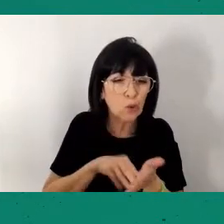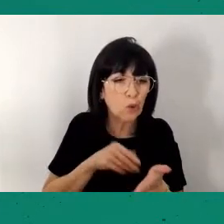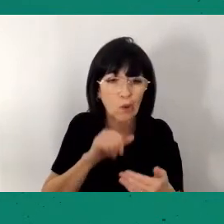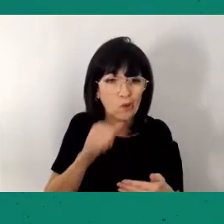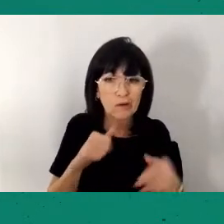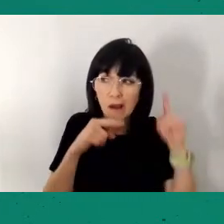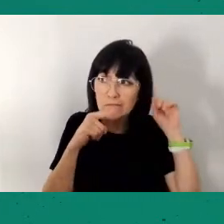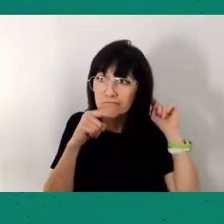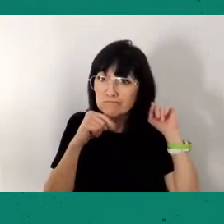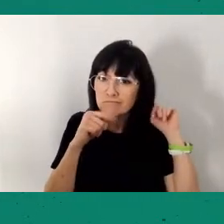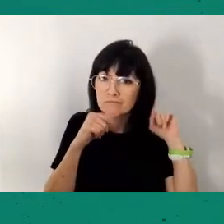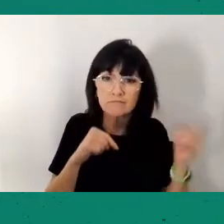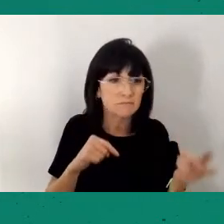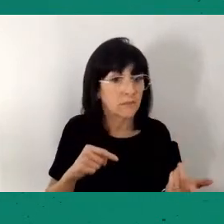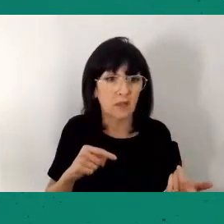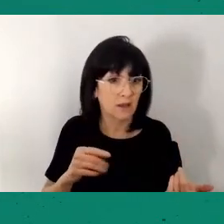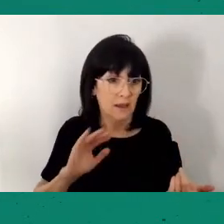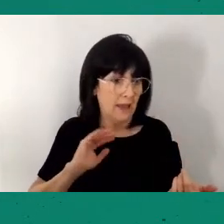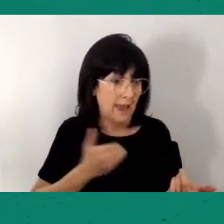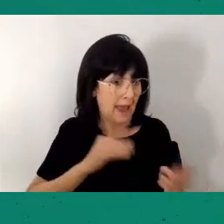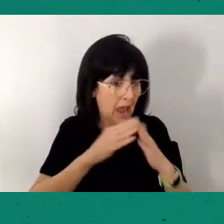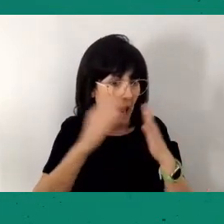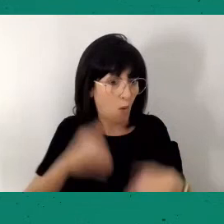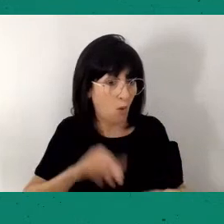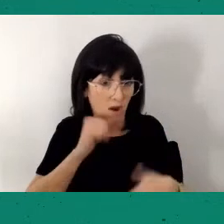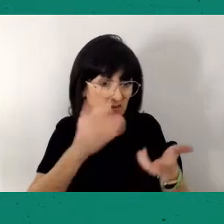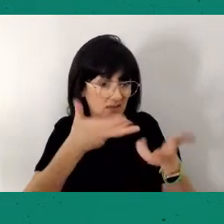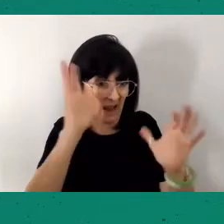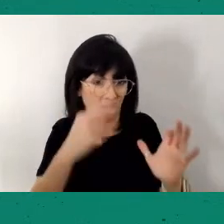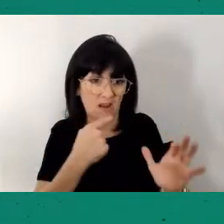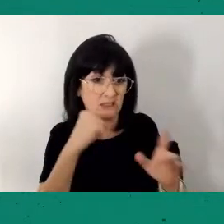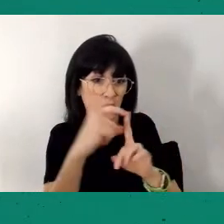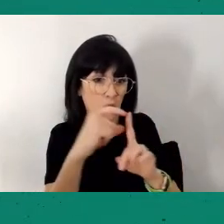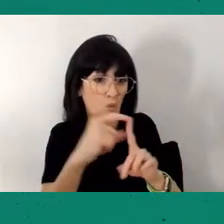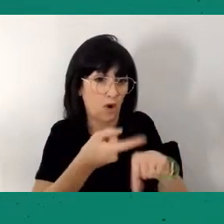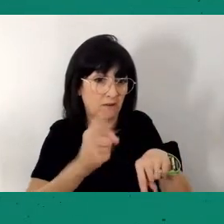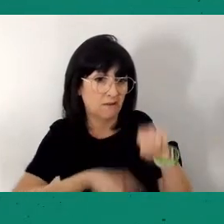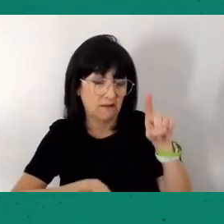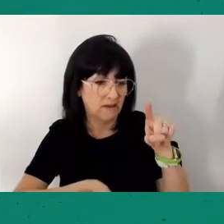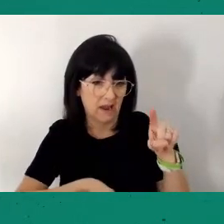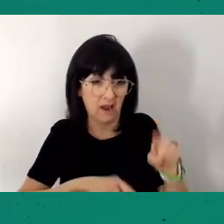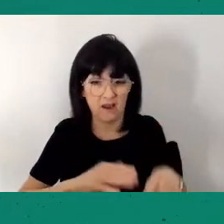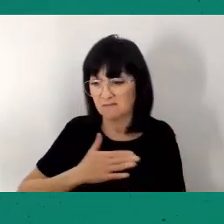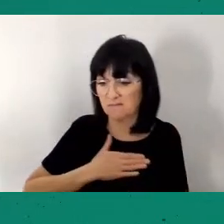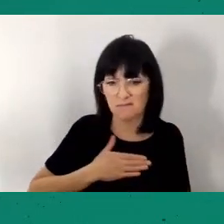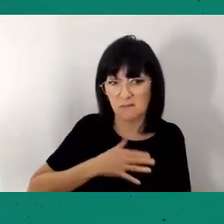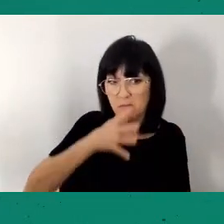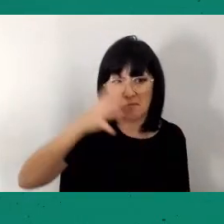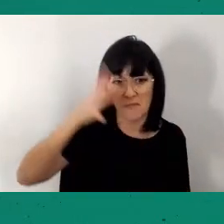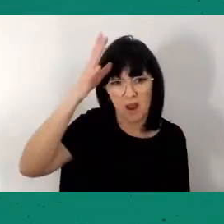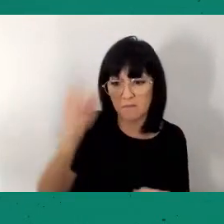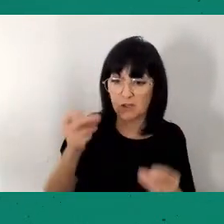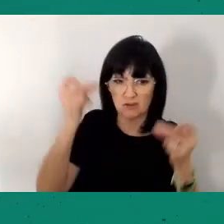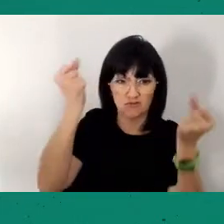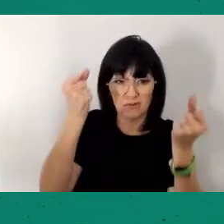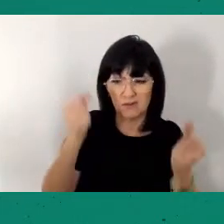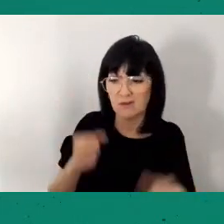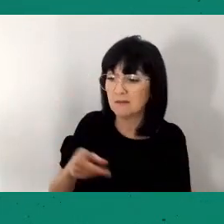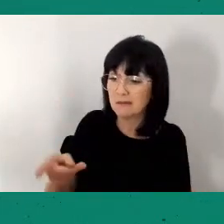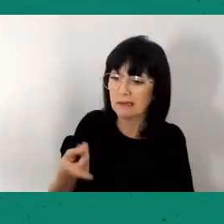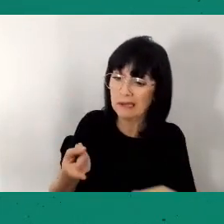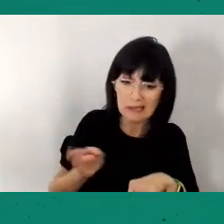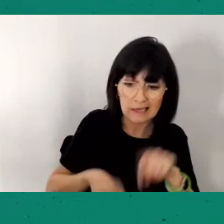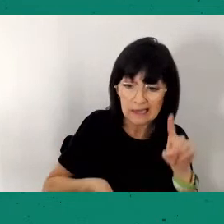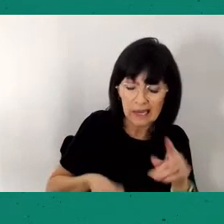not use the word can't in our house because my mother and dad would say right away, can't. Well, can't means can try. So have you